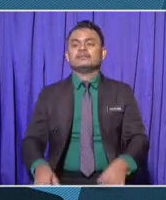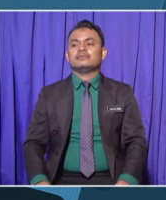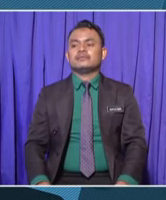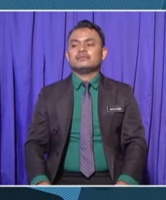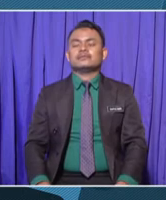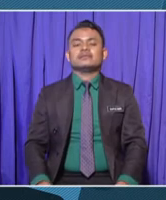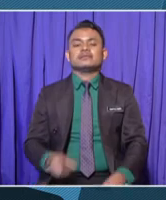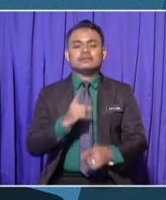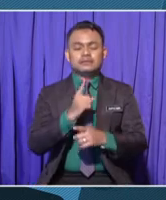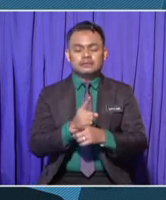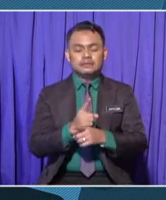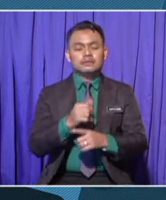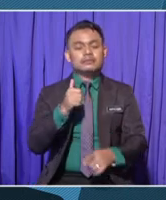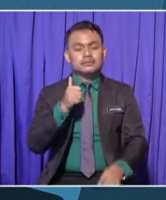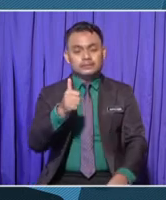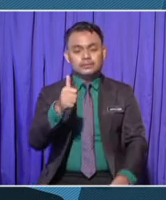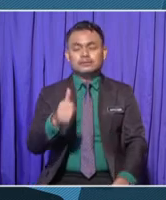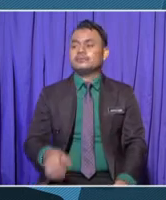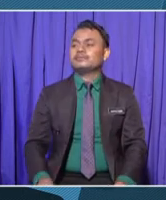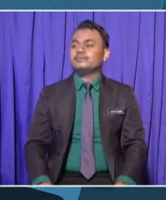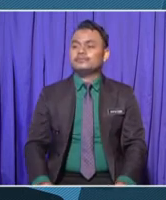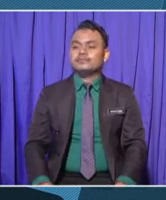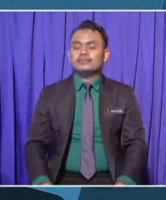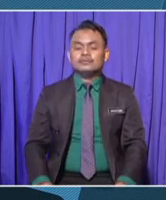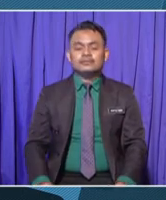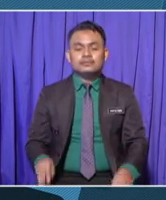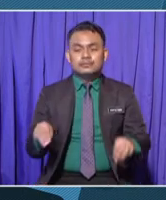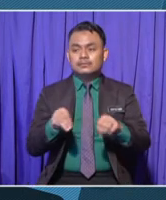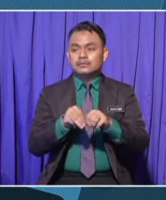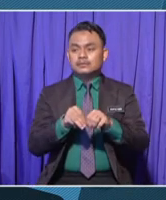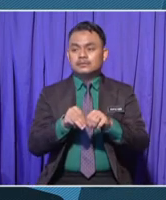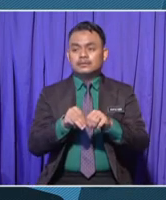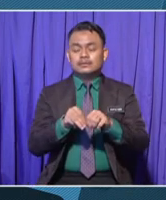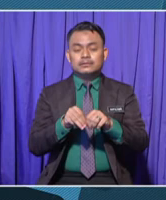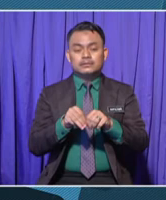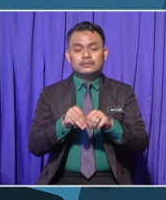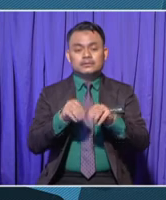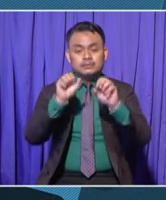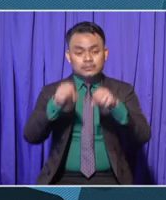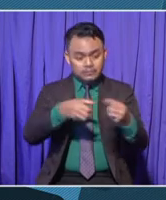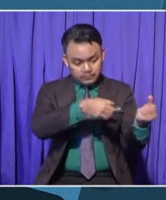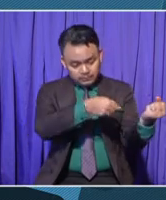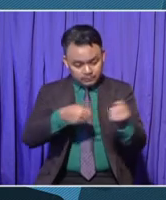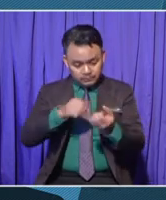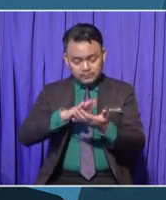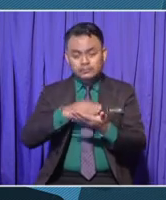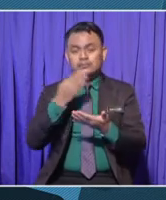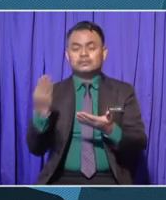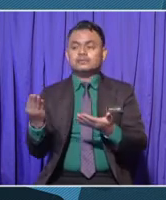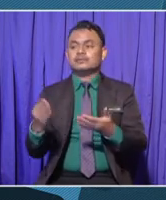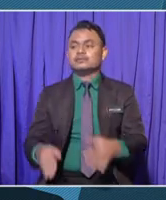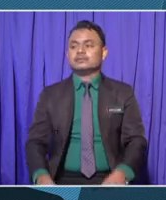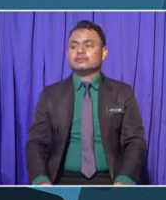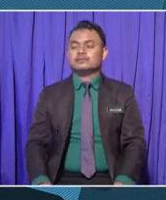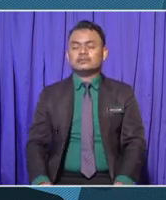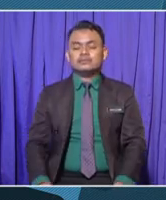Yes, good conclusion. The magnet can attract the objects, but not